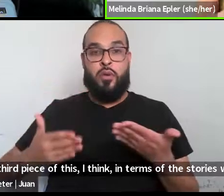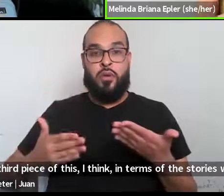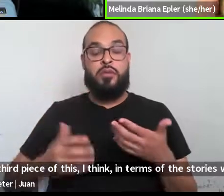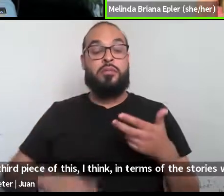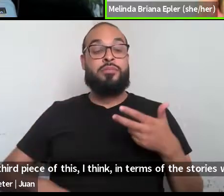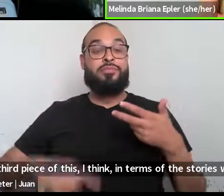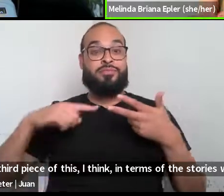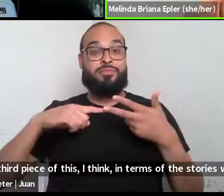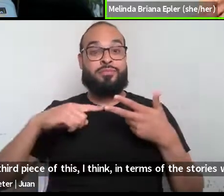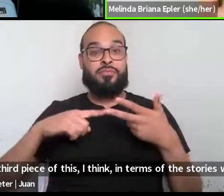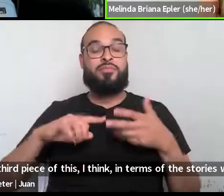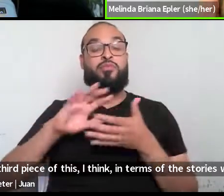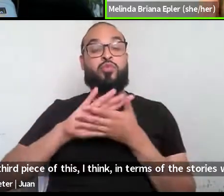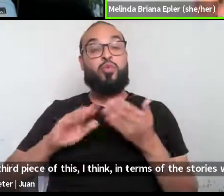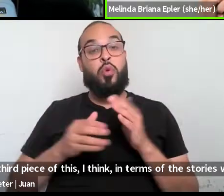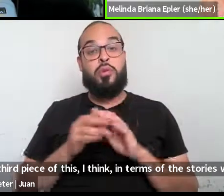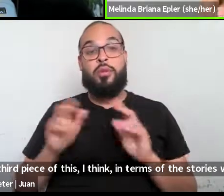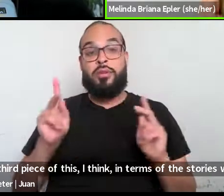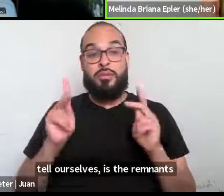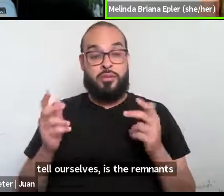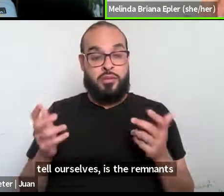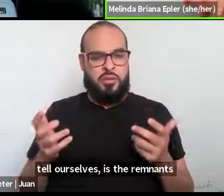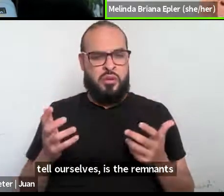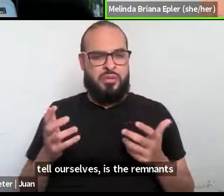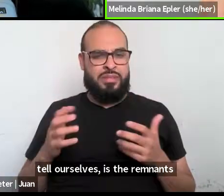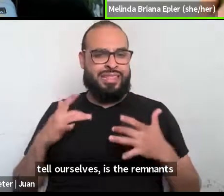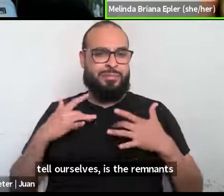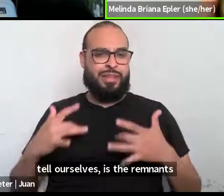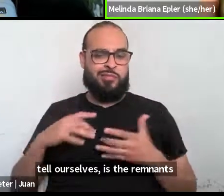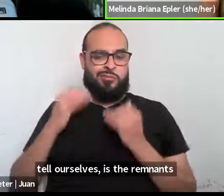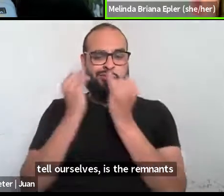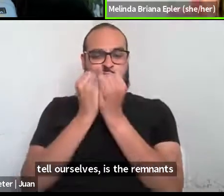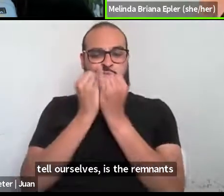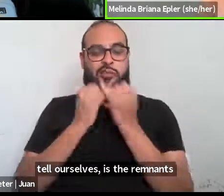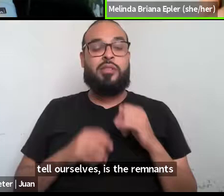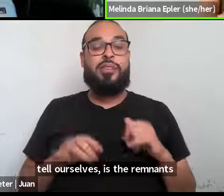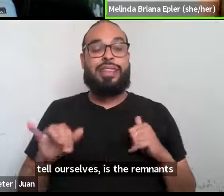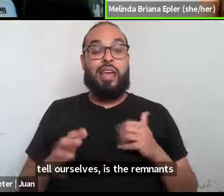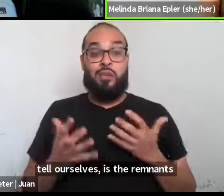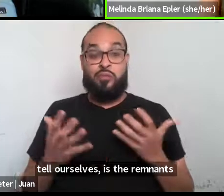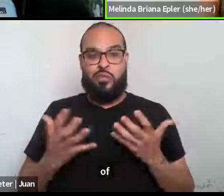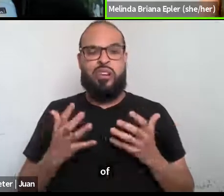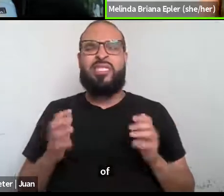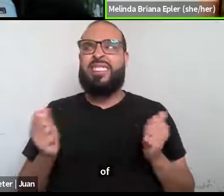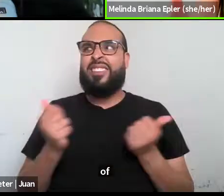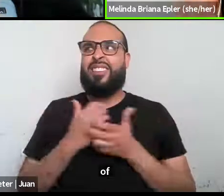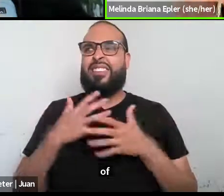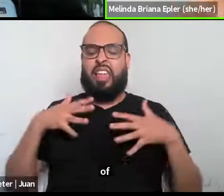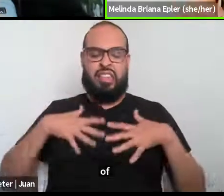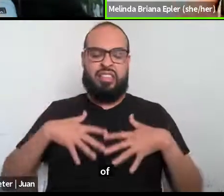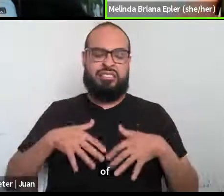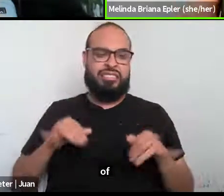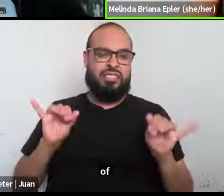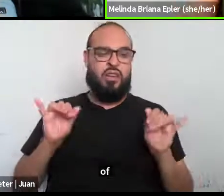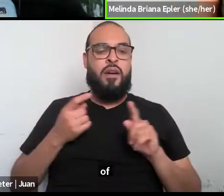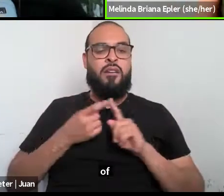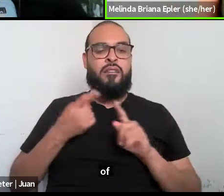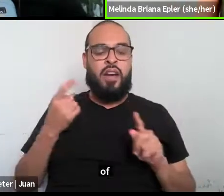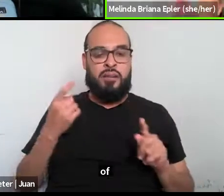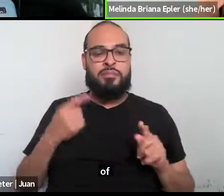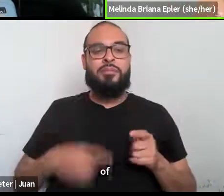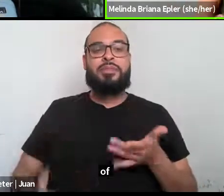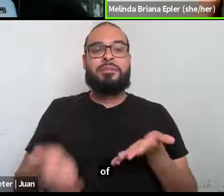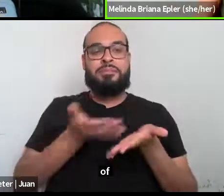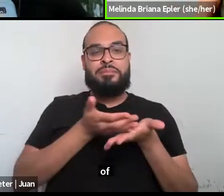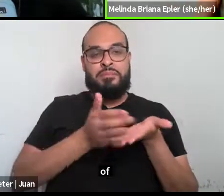remnants of internalized marginalization and oppression. The stories that we tell ourselves because other people have told us those